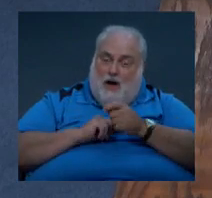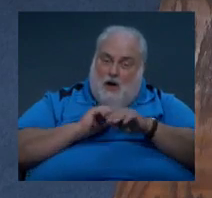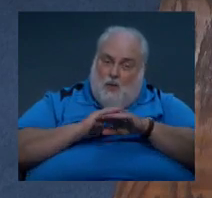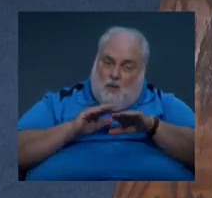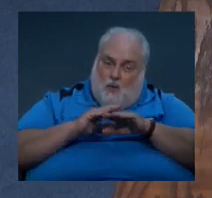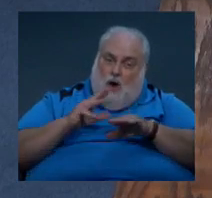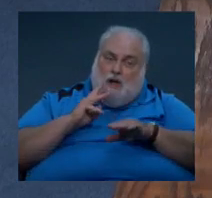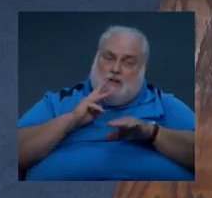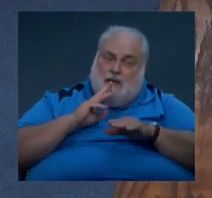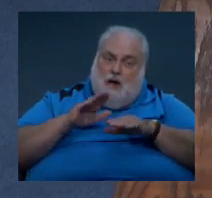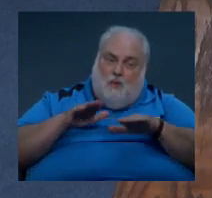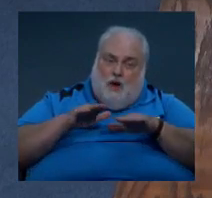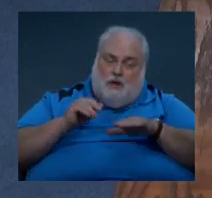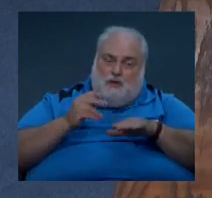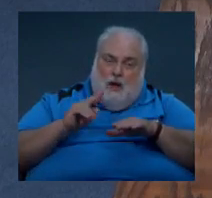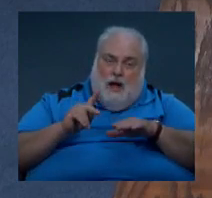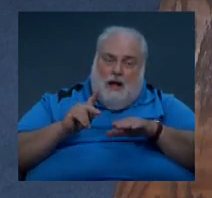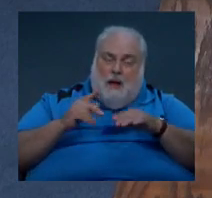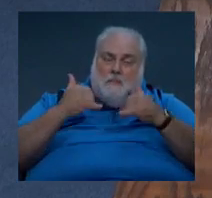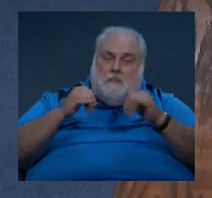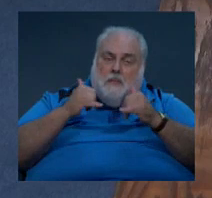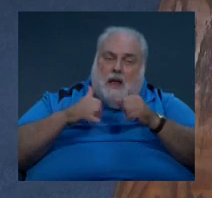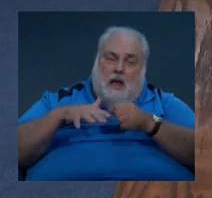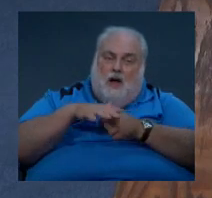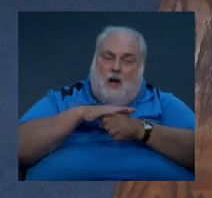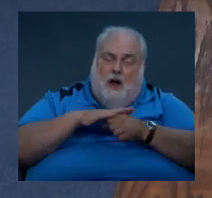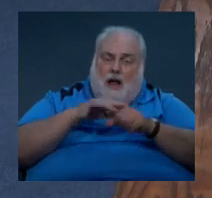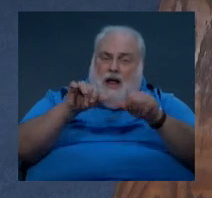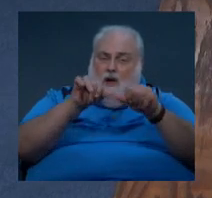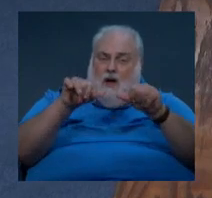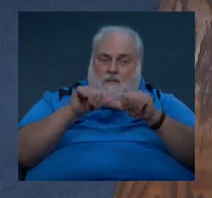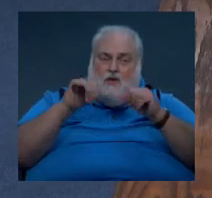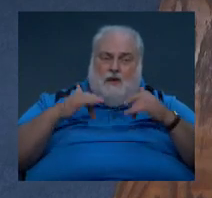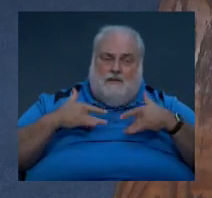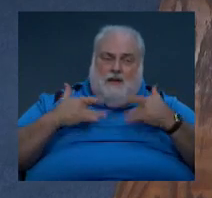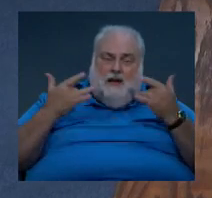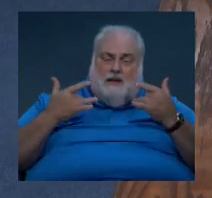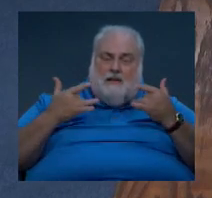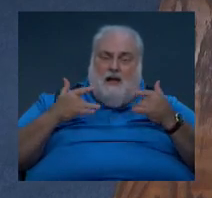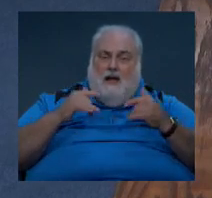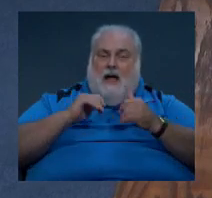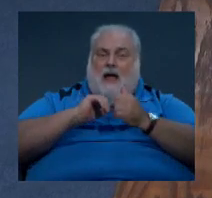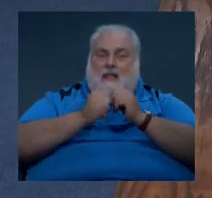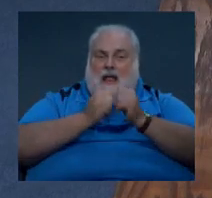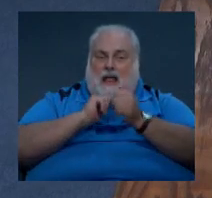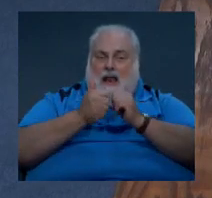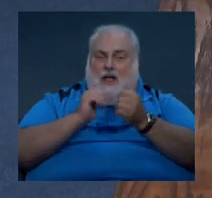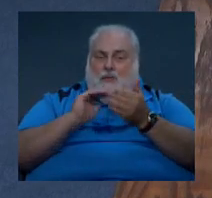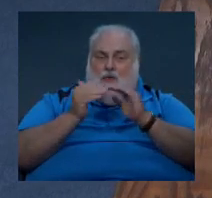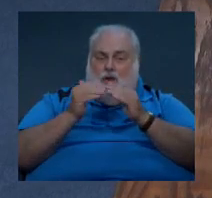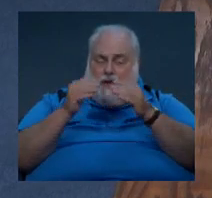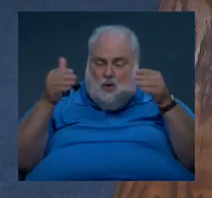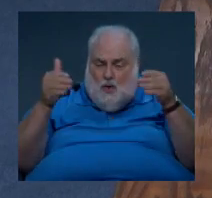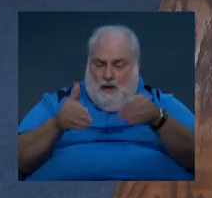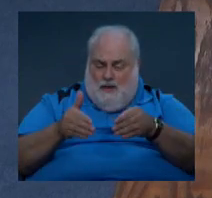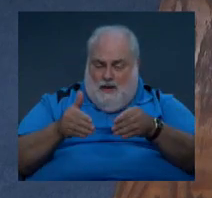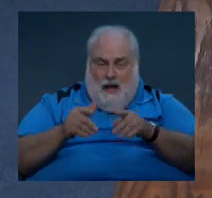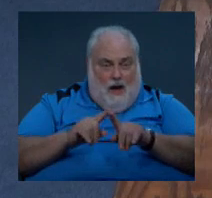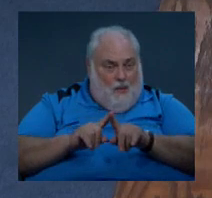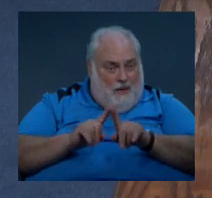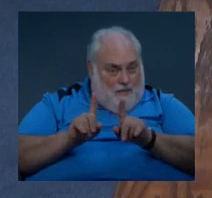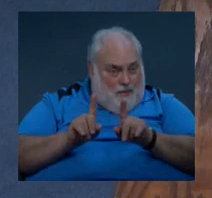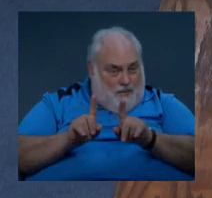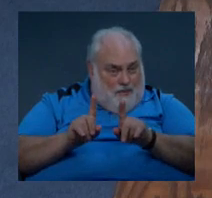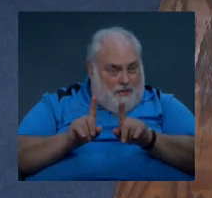center, walking track, playgrounds, areas for events, and both athletic and community oriented.